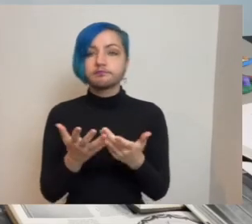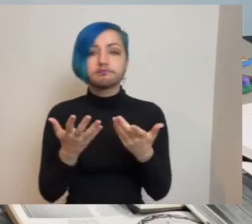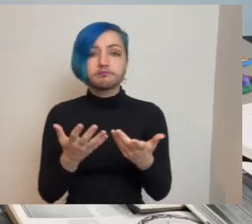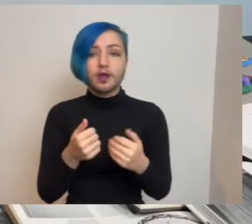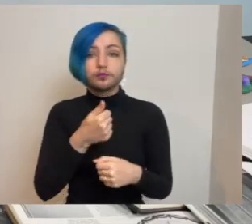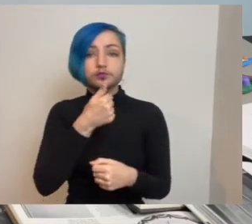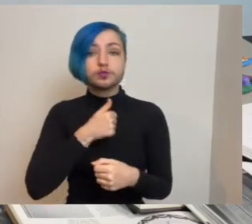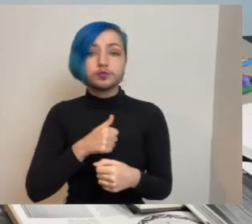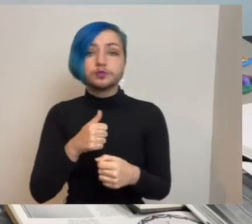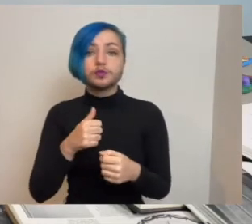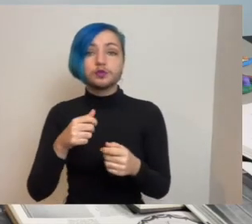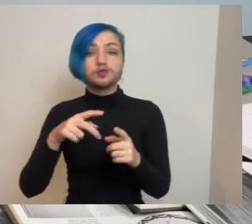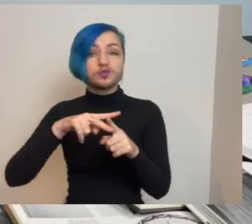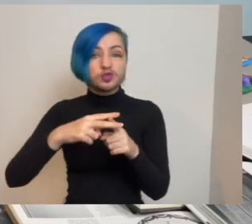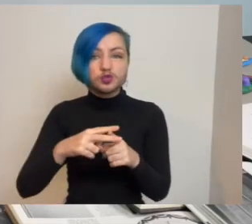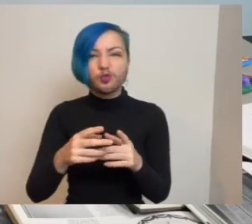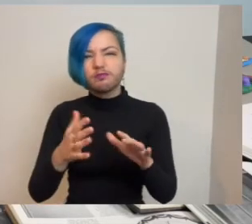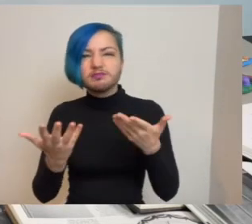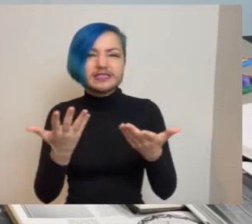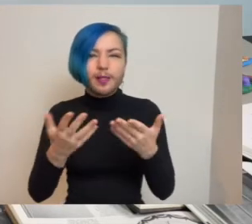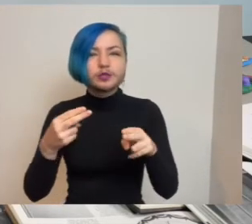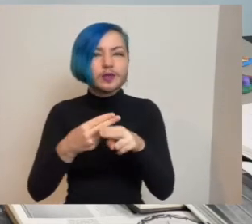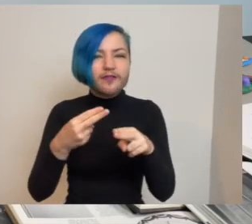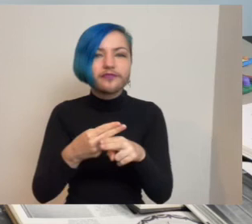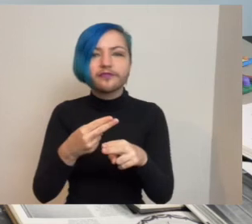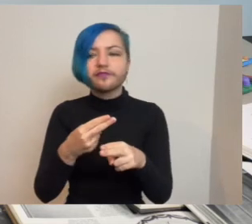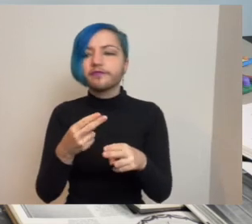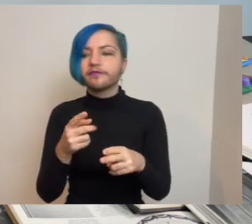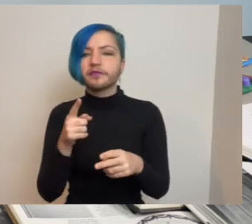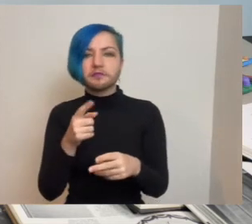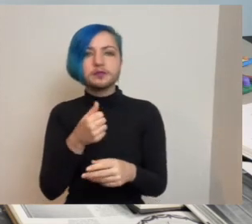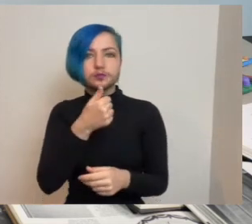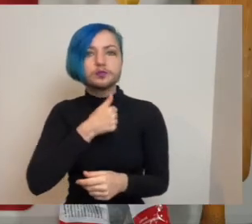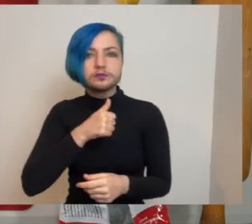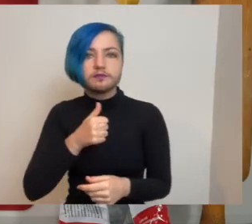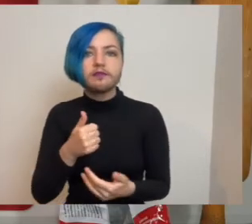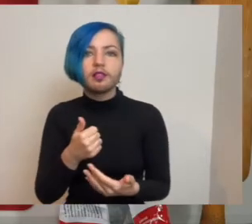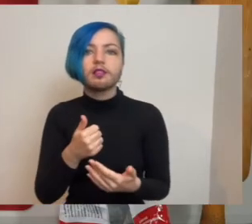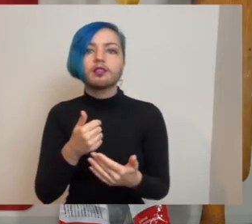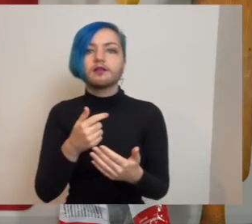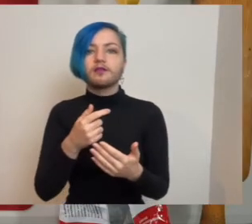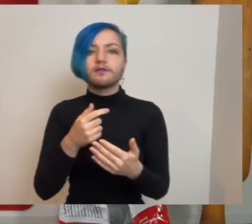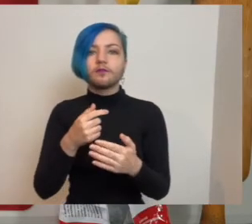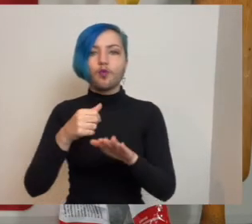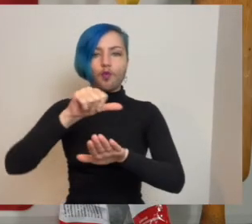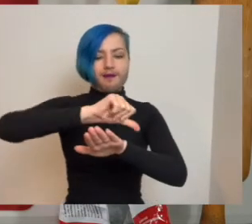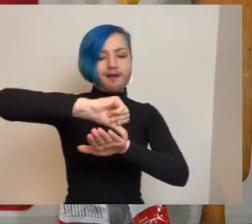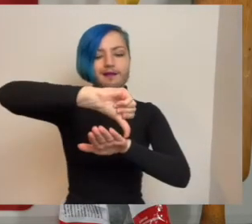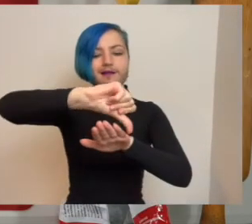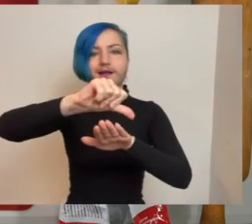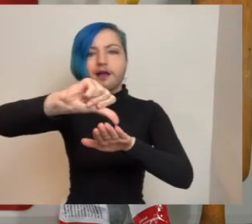one of these sculpting tools, a bit like a knife, and that's quite nice for cutting out